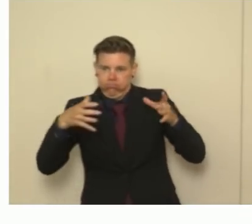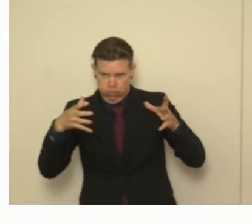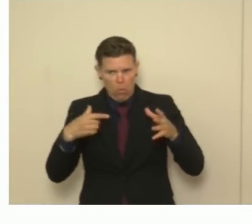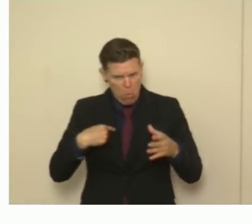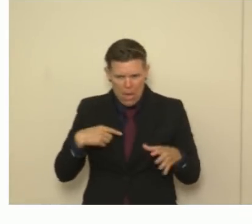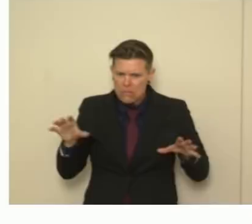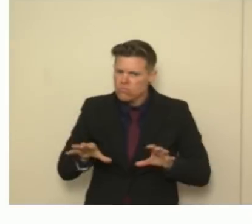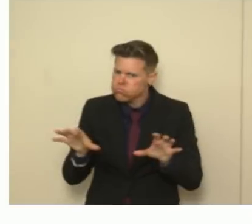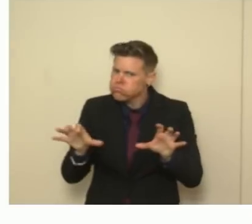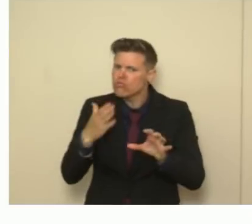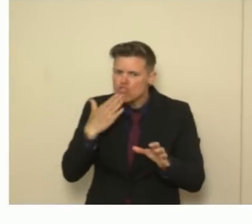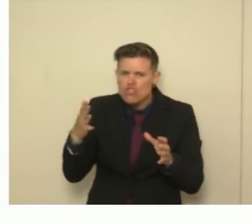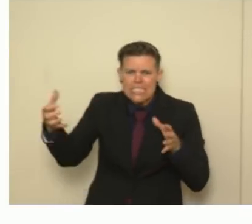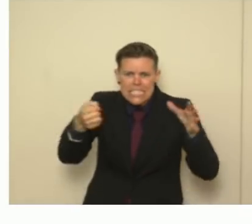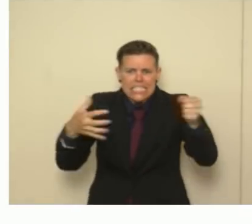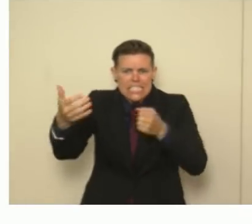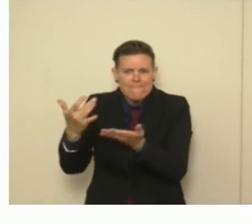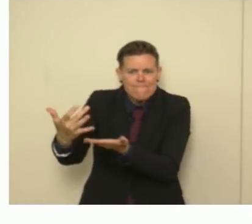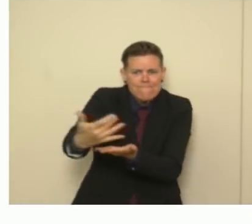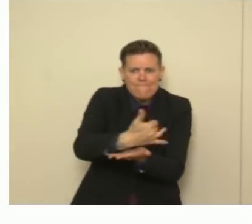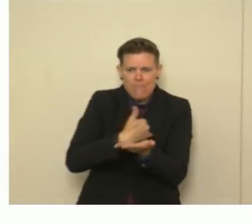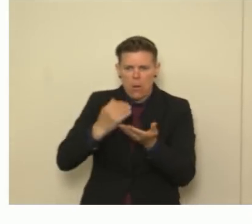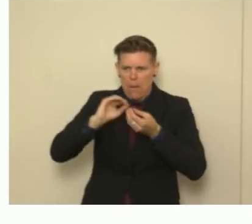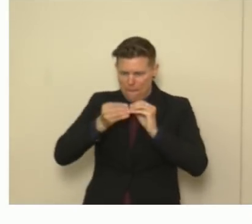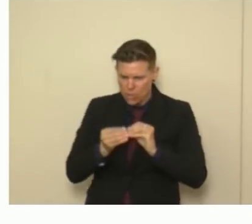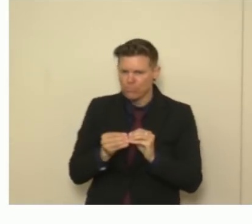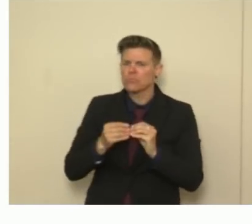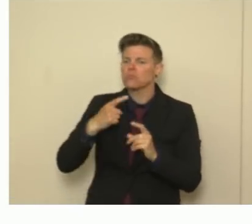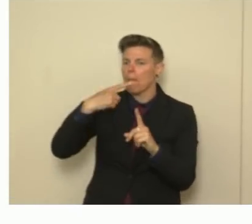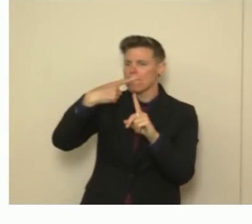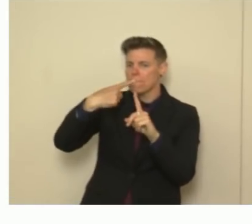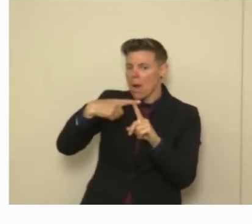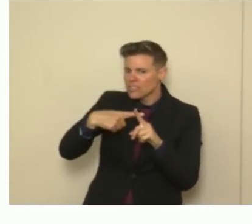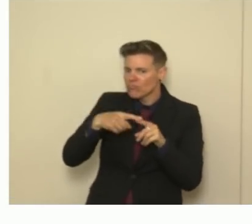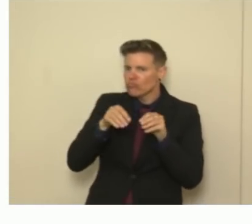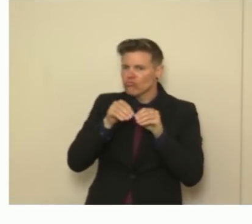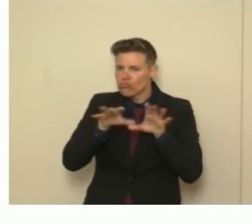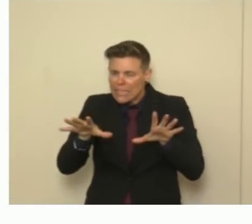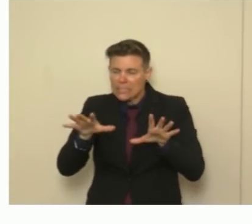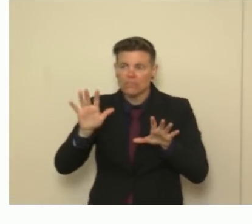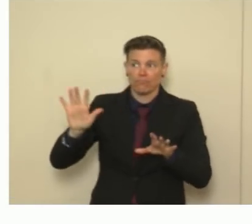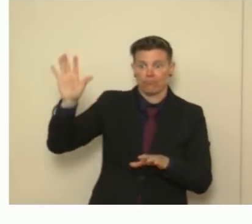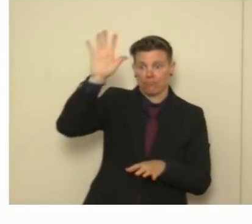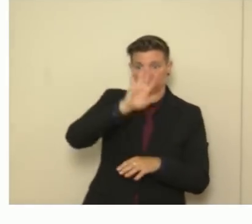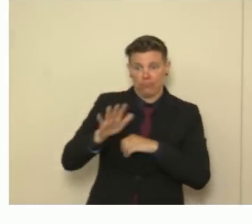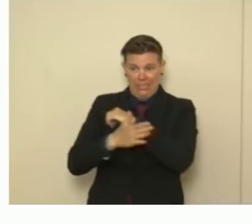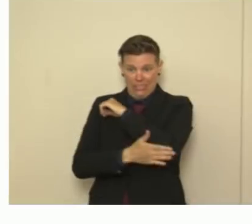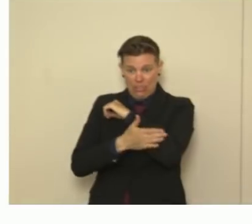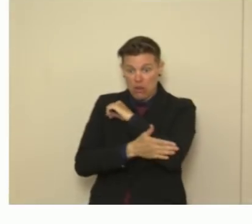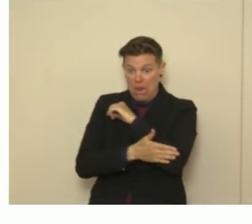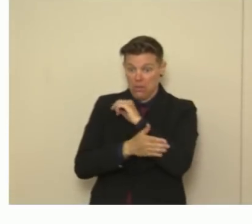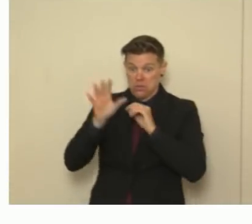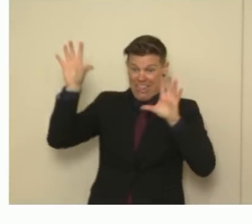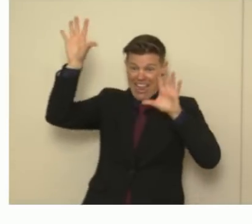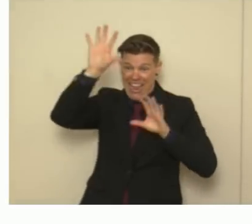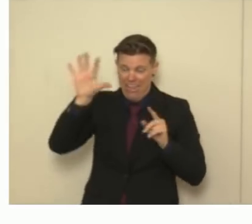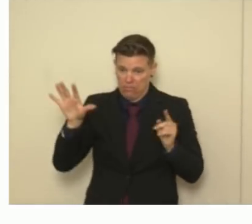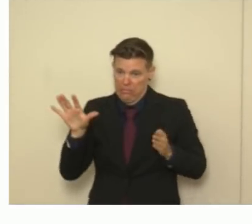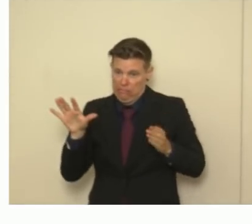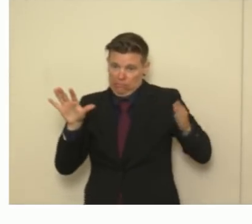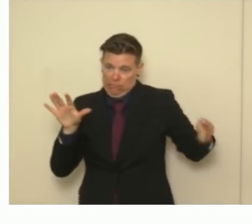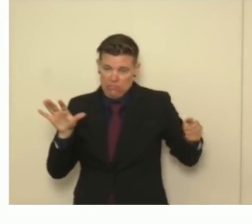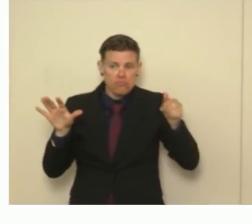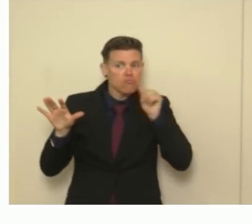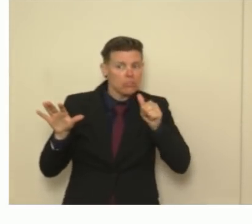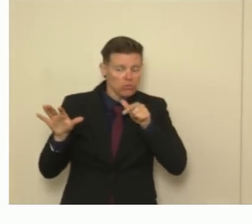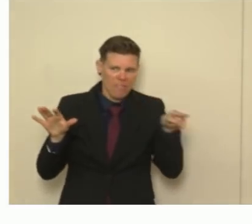lowest test positivity rates in the nation. Just by contrast, Arizona next door went from about a 5% test